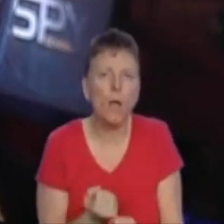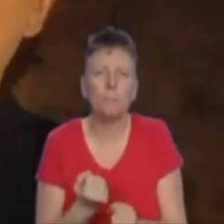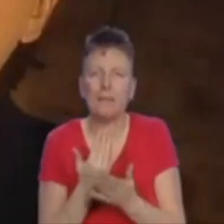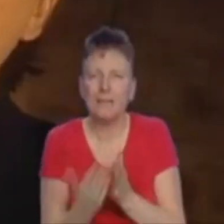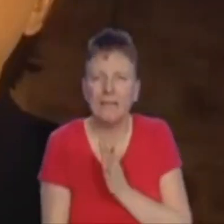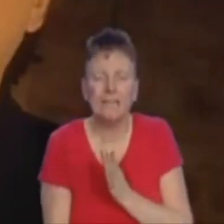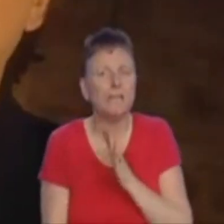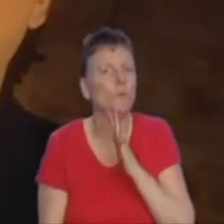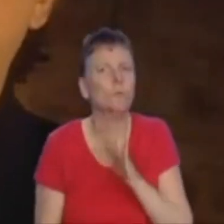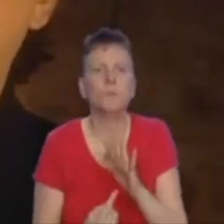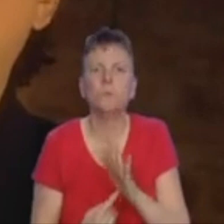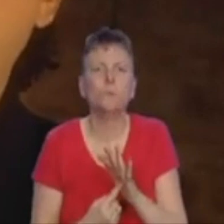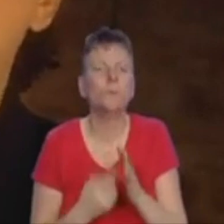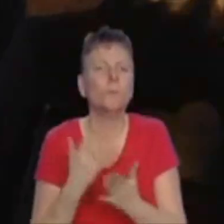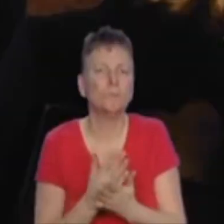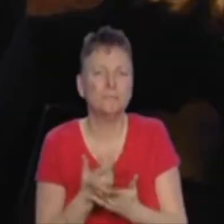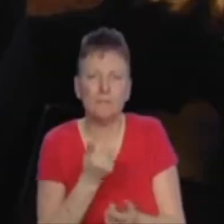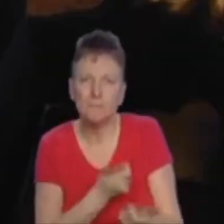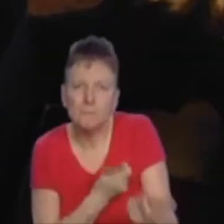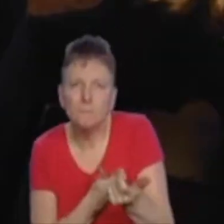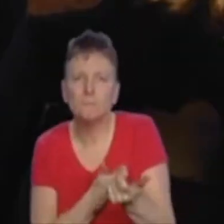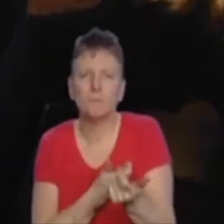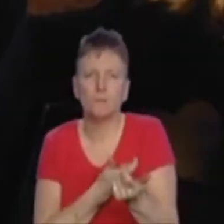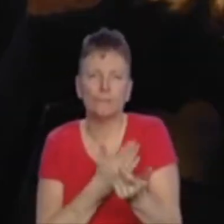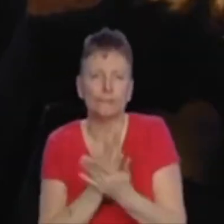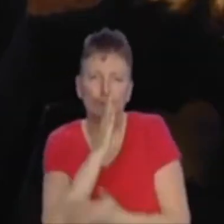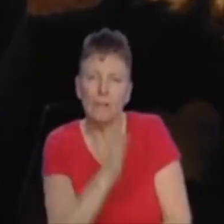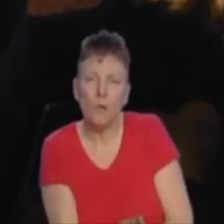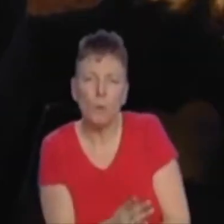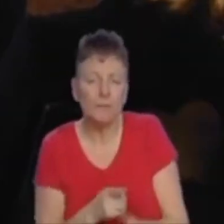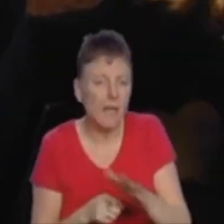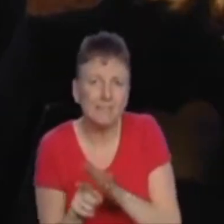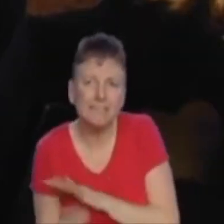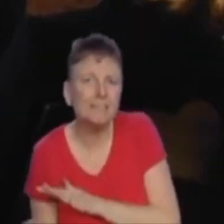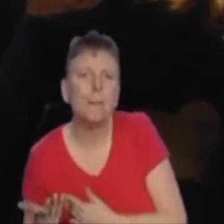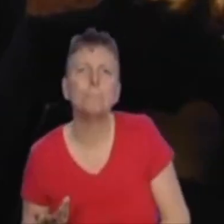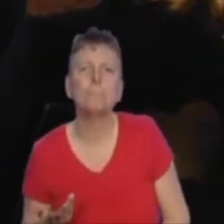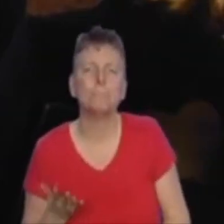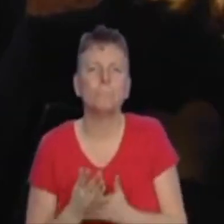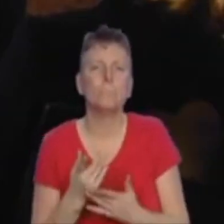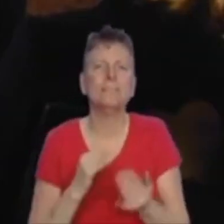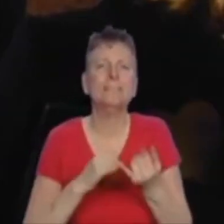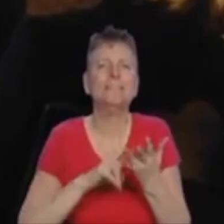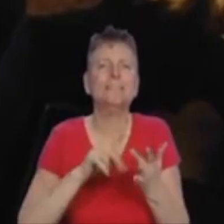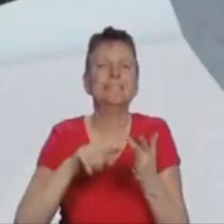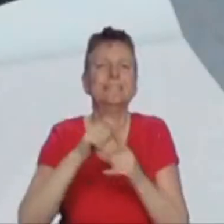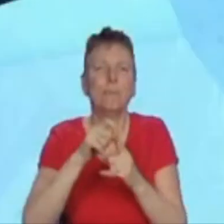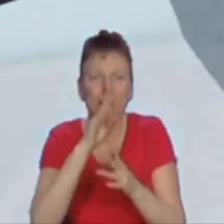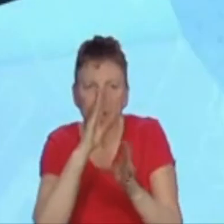route. And sniping affords the easiest way out, so I sent Laura and Julian to a paintball club to test their sniping skills.